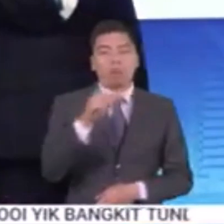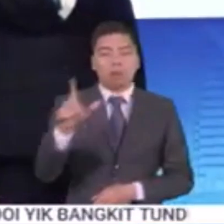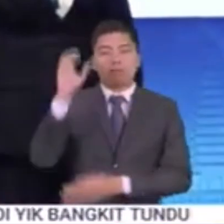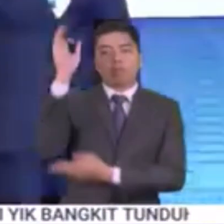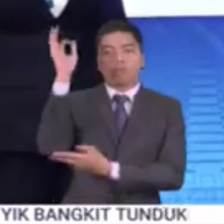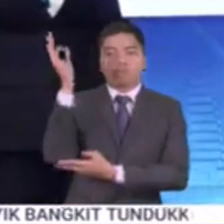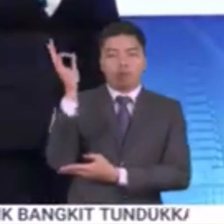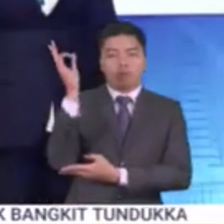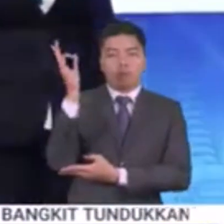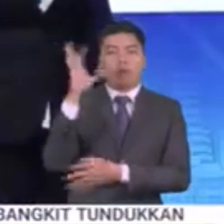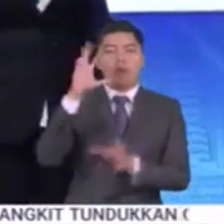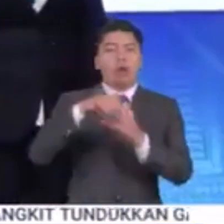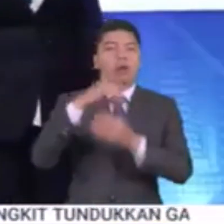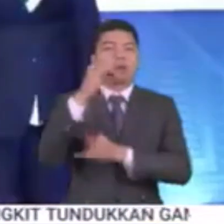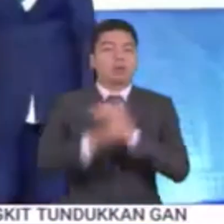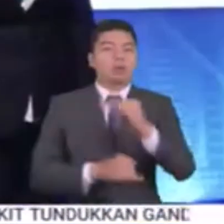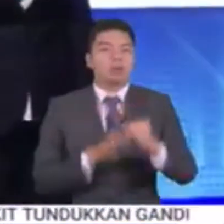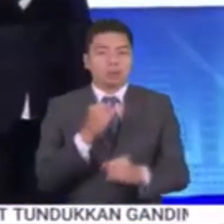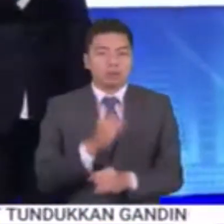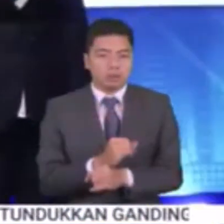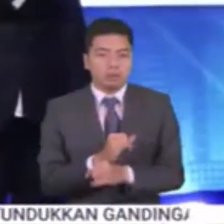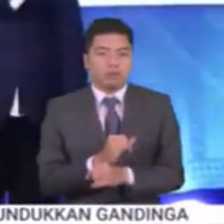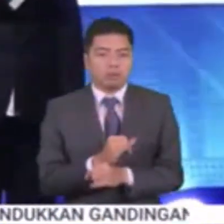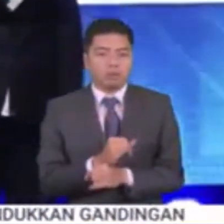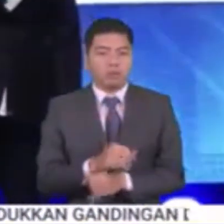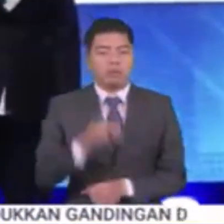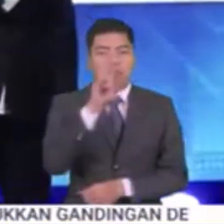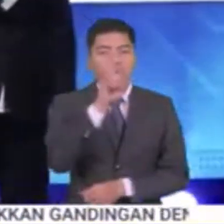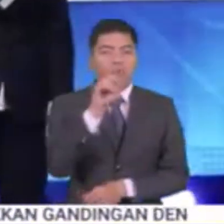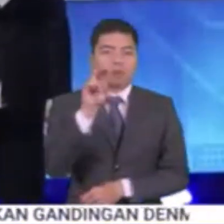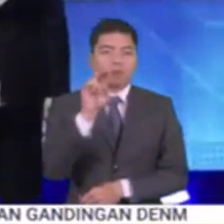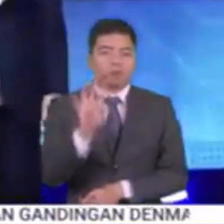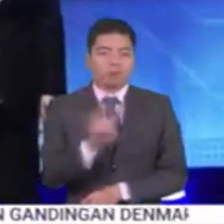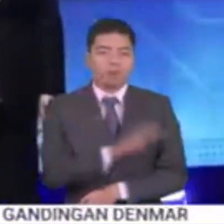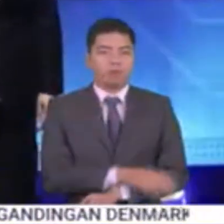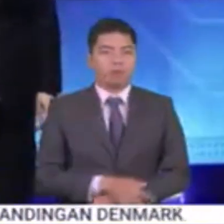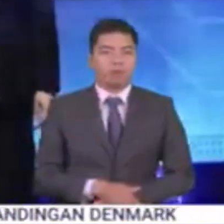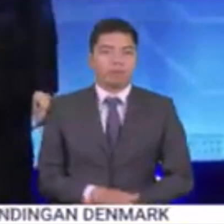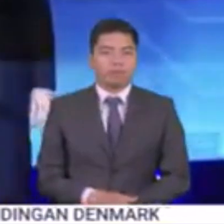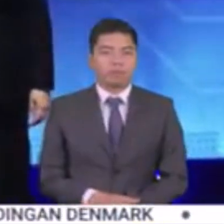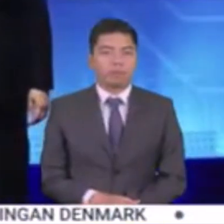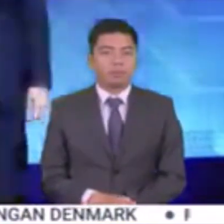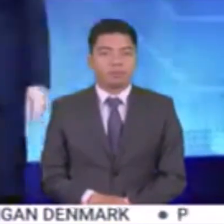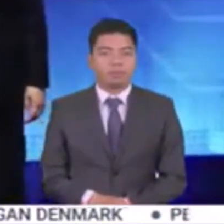Kuala Lumpur Forum on International Arbitration 2024.